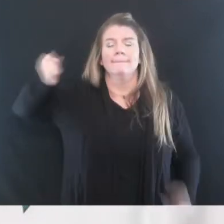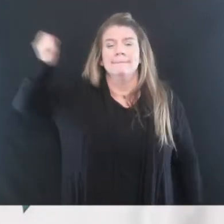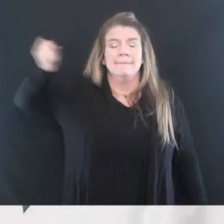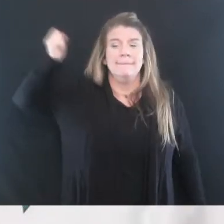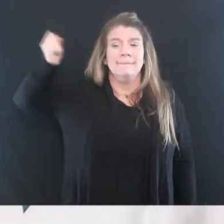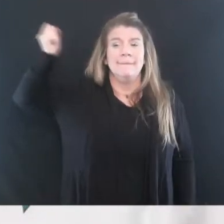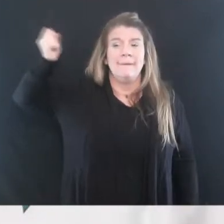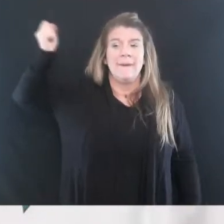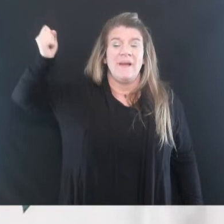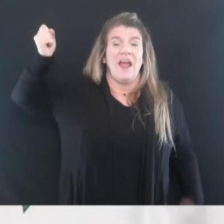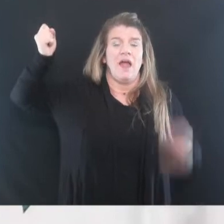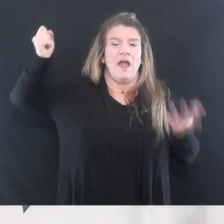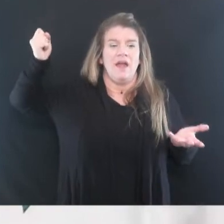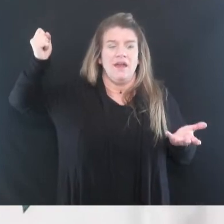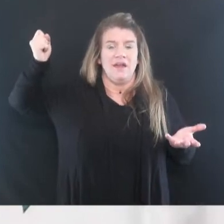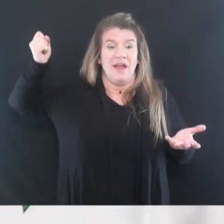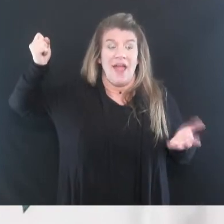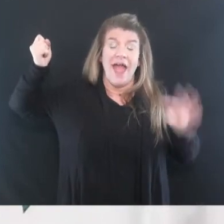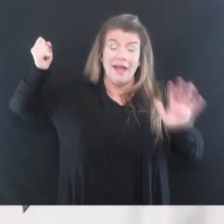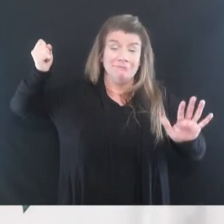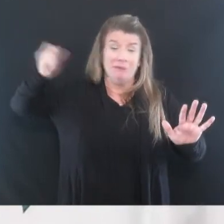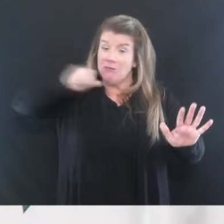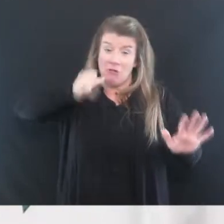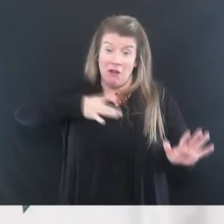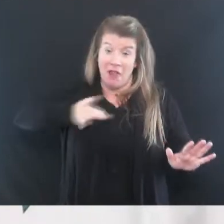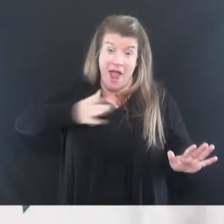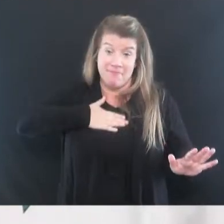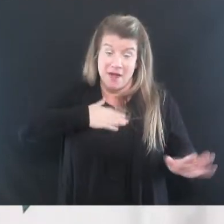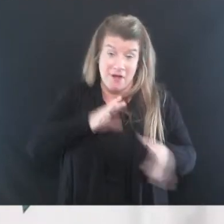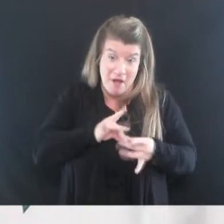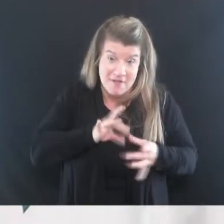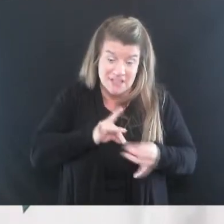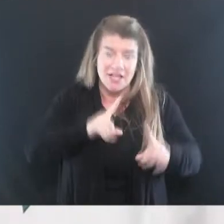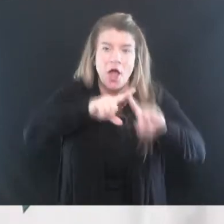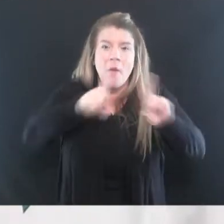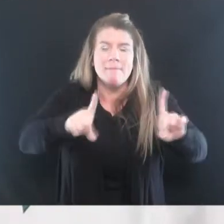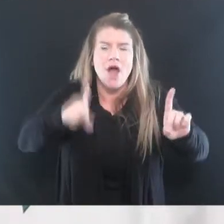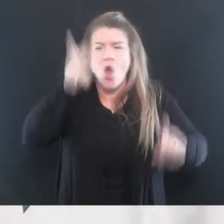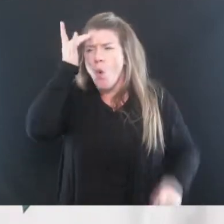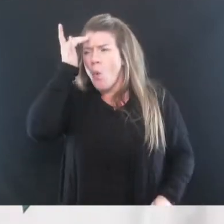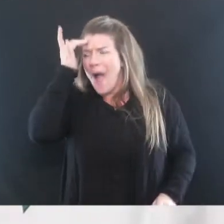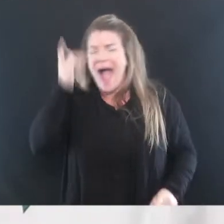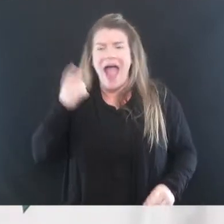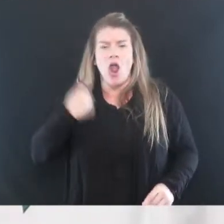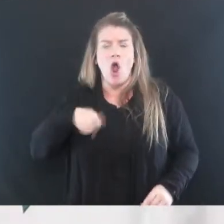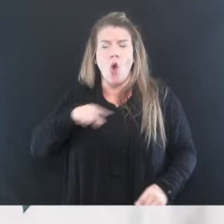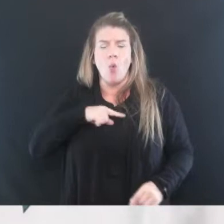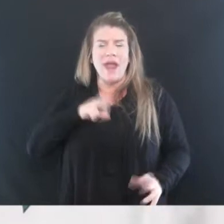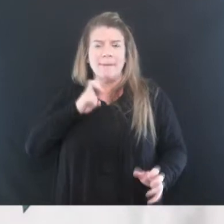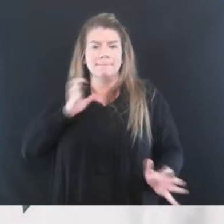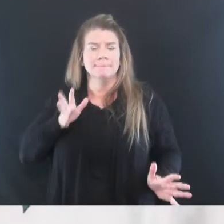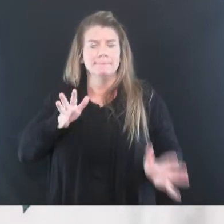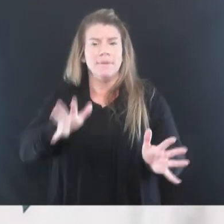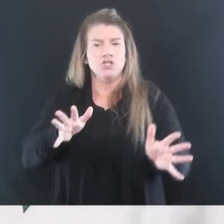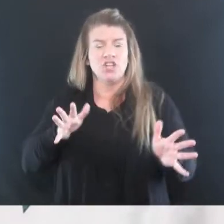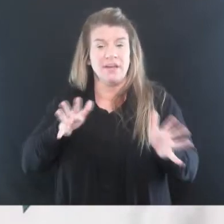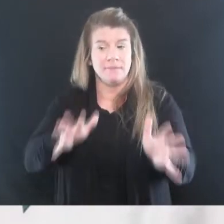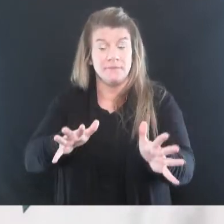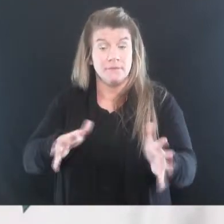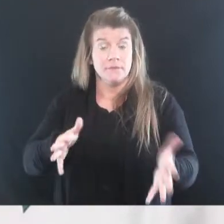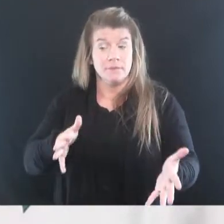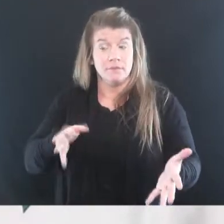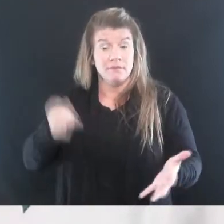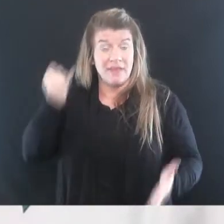of the whole thing, and people aren't going to like me saying this, but why really are we pushing like crazy? If the truth were